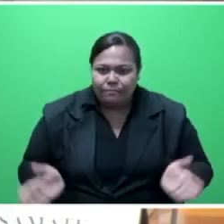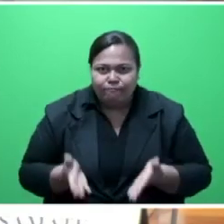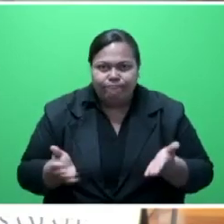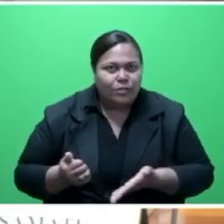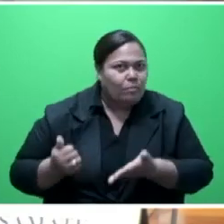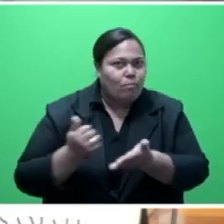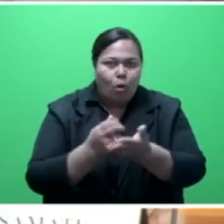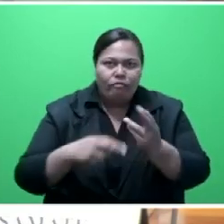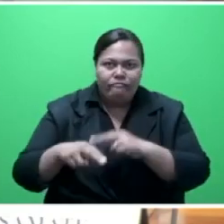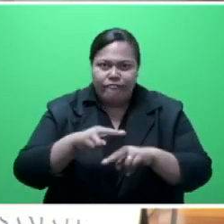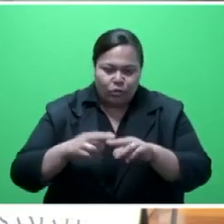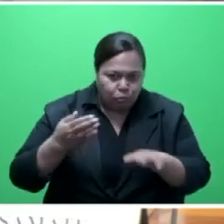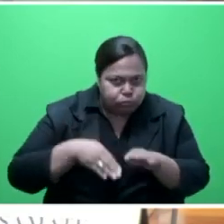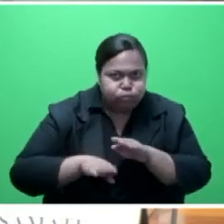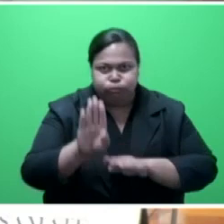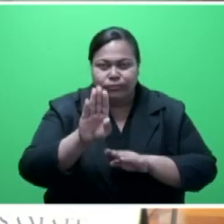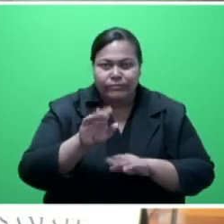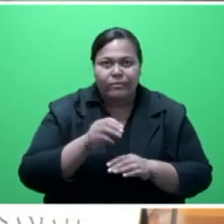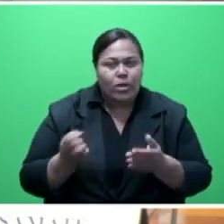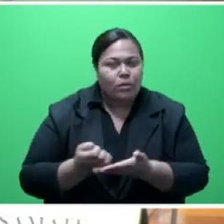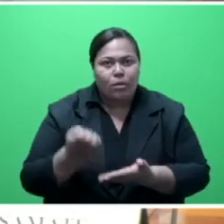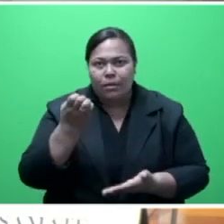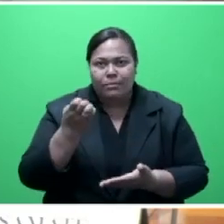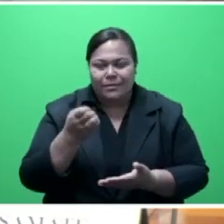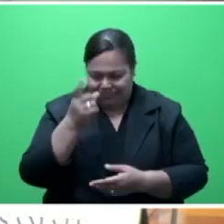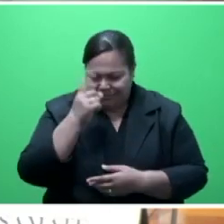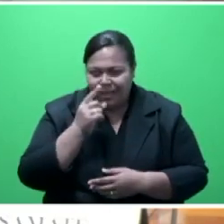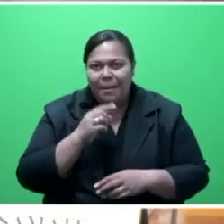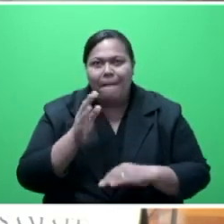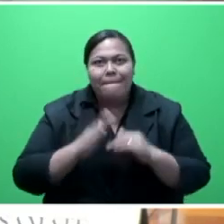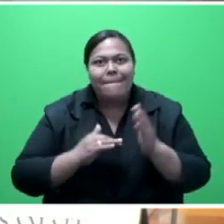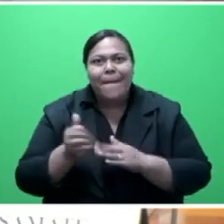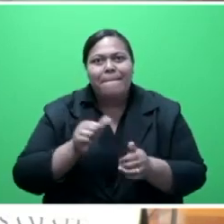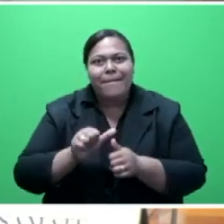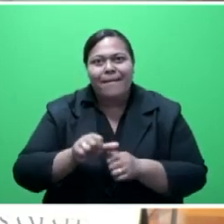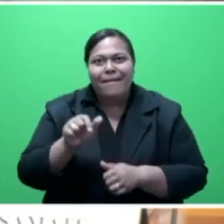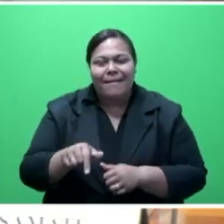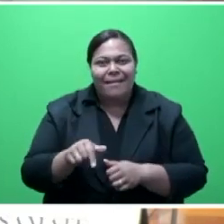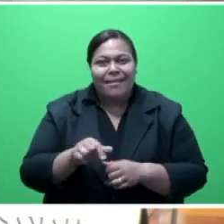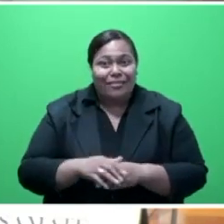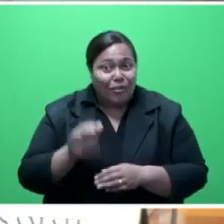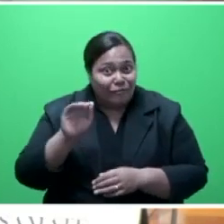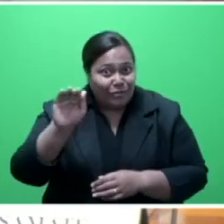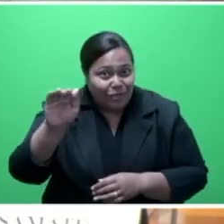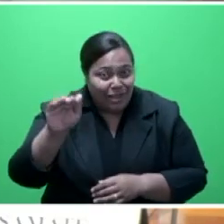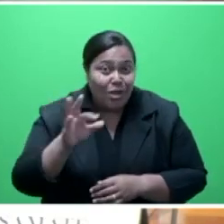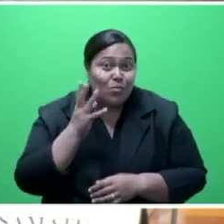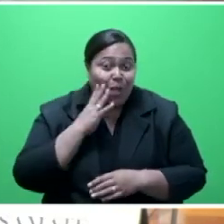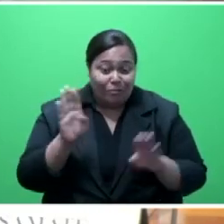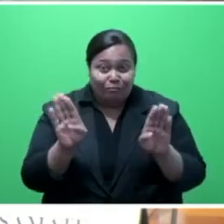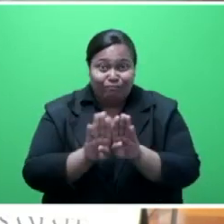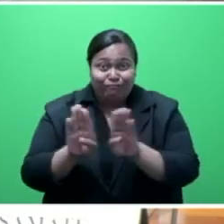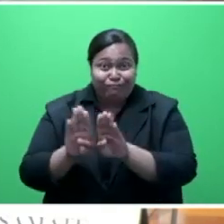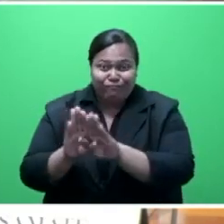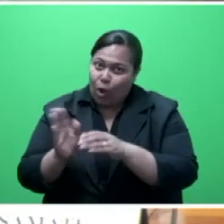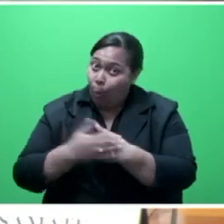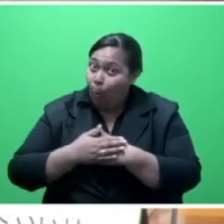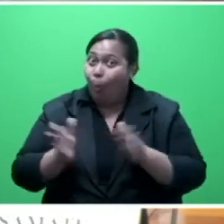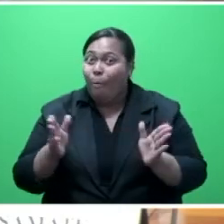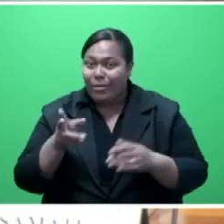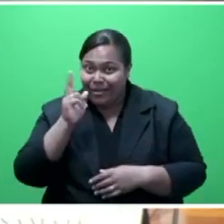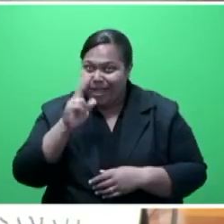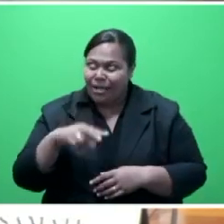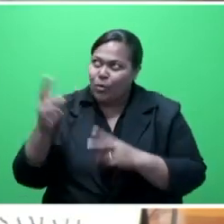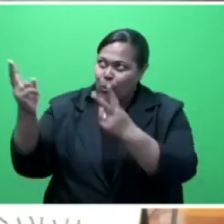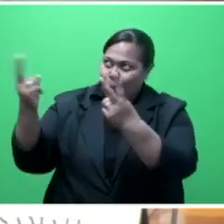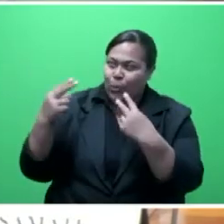We can build our way back to a better Fijian economy. And when our doors are open to the world again, they will see a Fiji that is bigger,